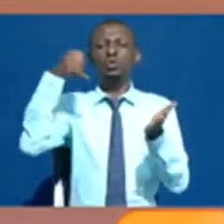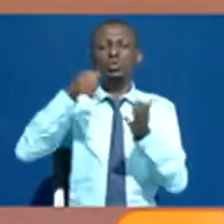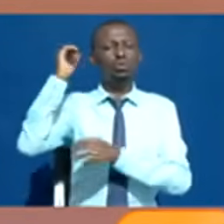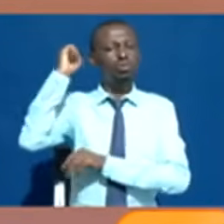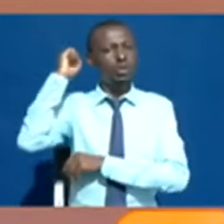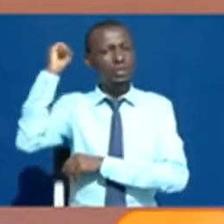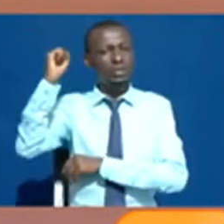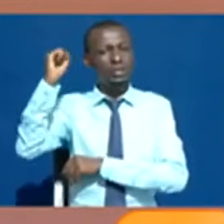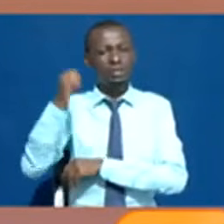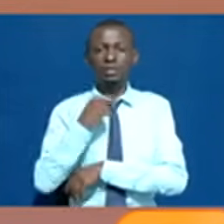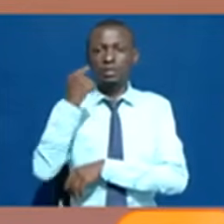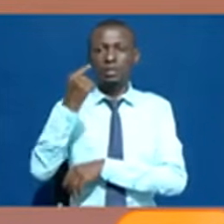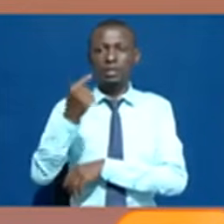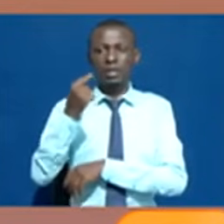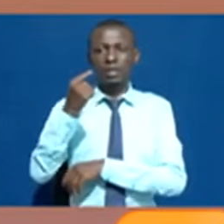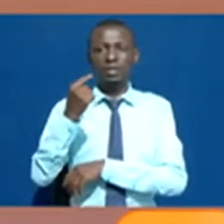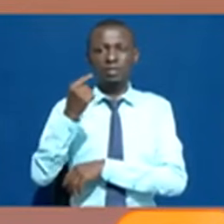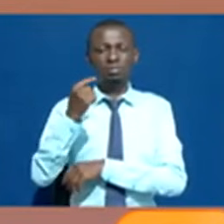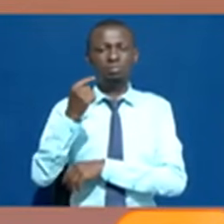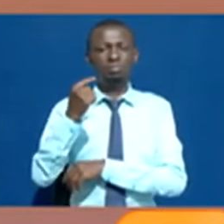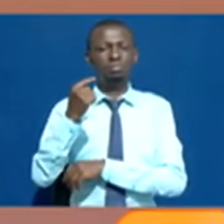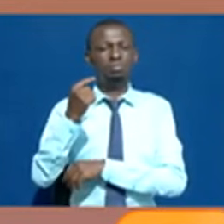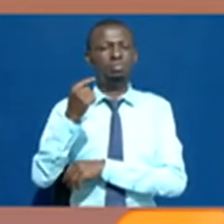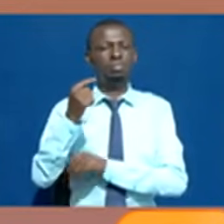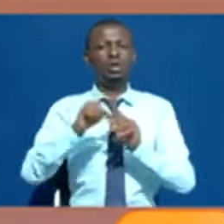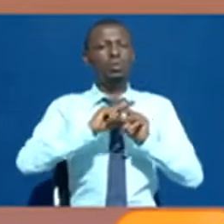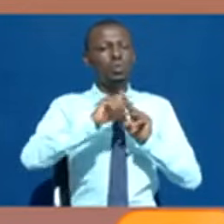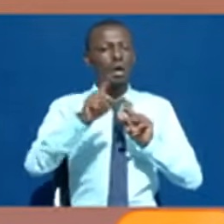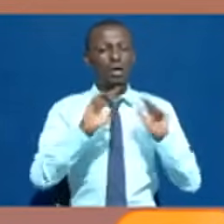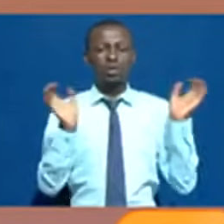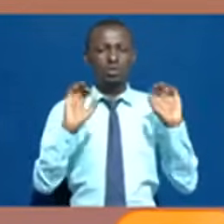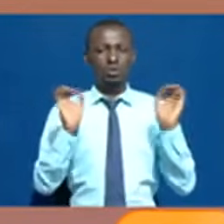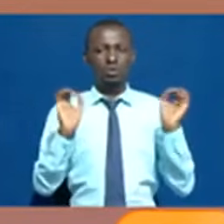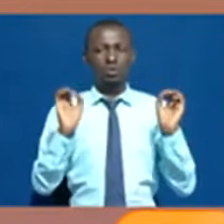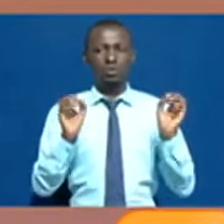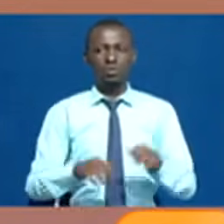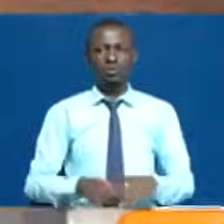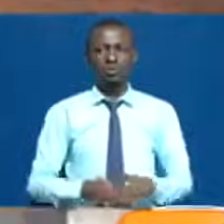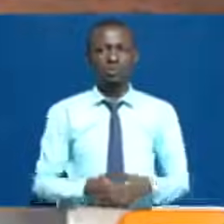further claimed that he was not running from the law. Martin Munene, Citizen TV.